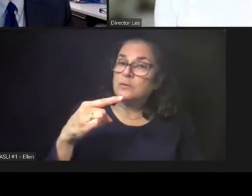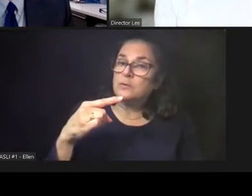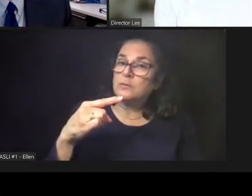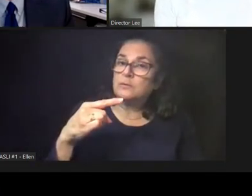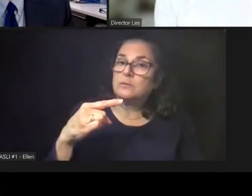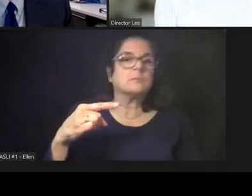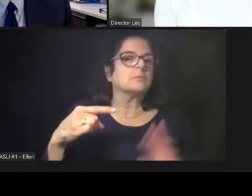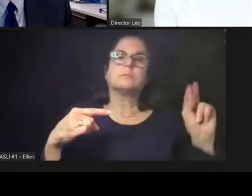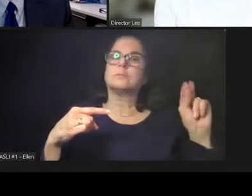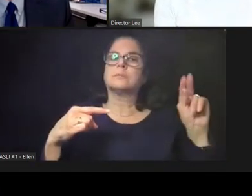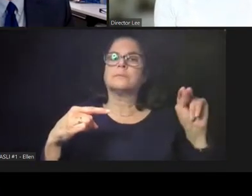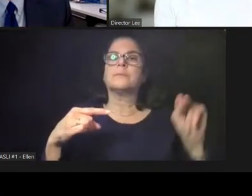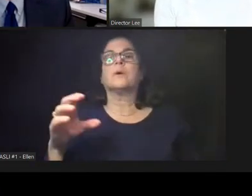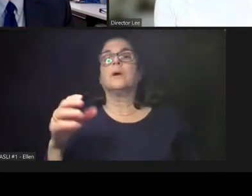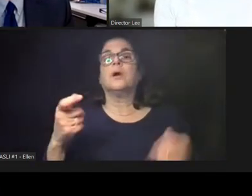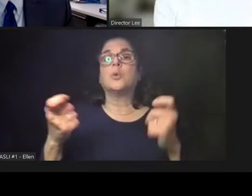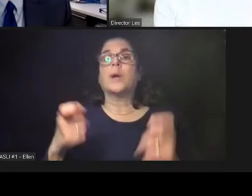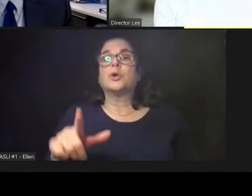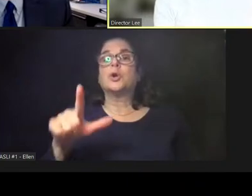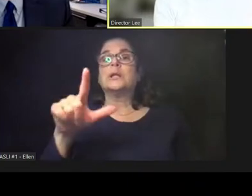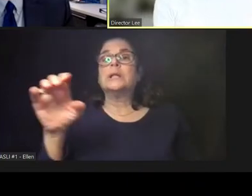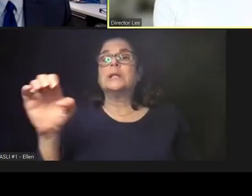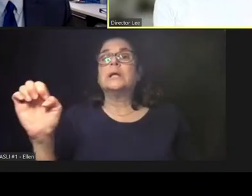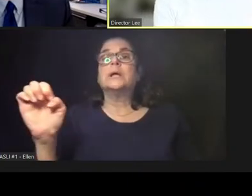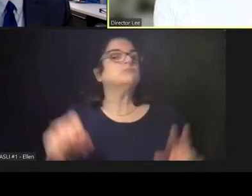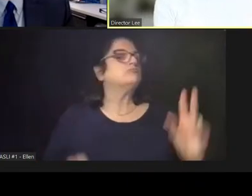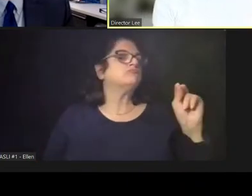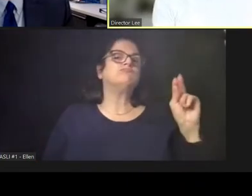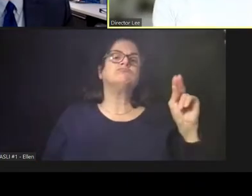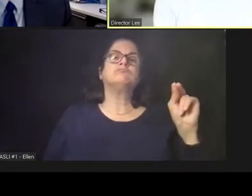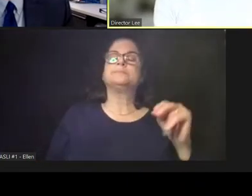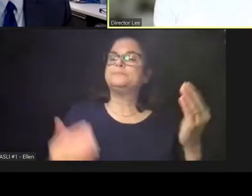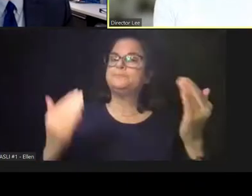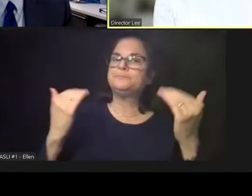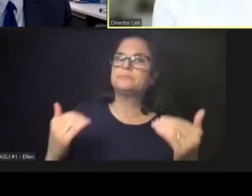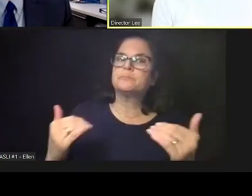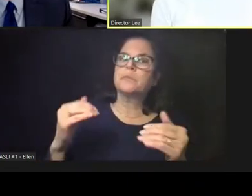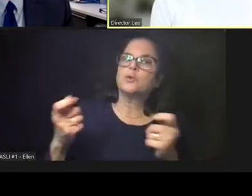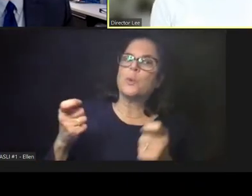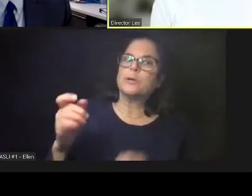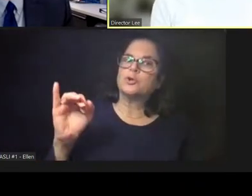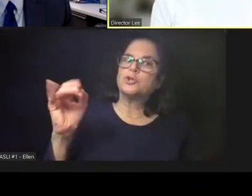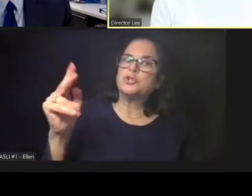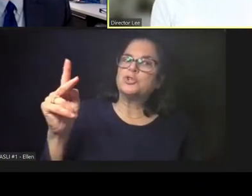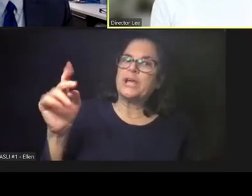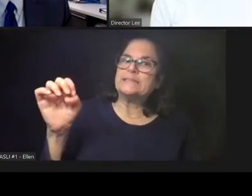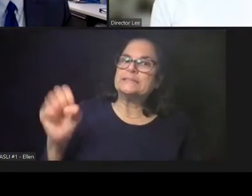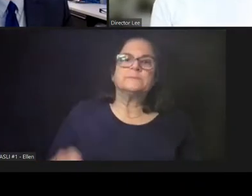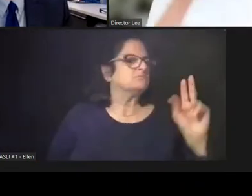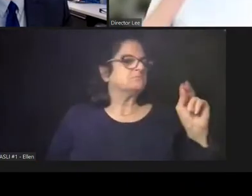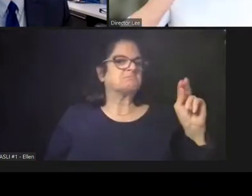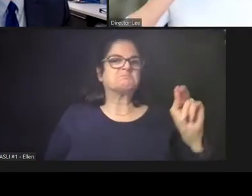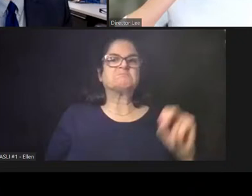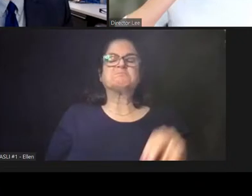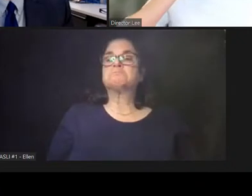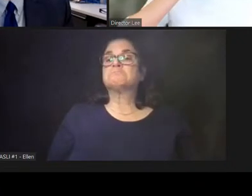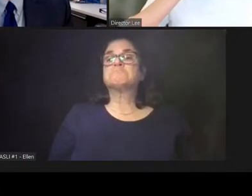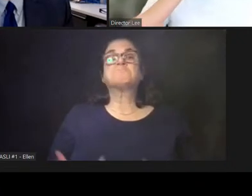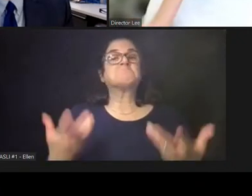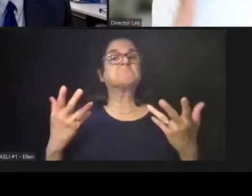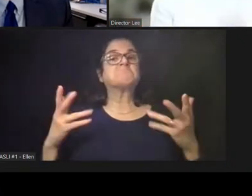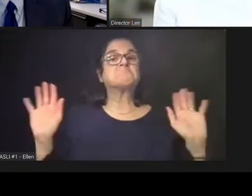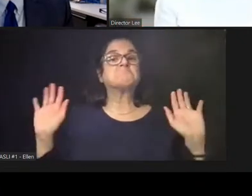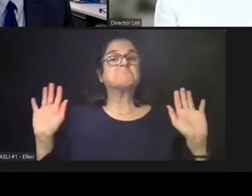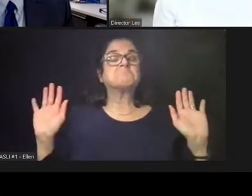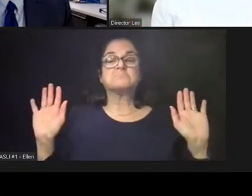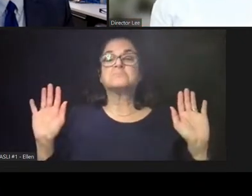Director Lee? No question, thank you. Okay. No questions. Director Jakes? No questions. There's no more further questions on this